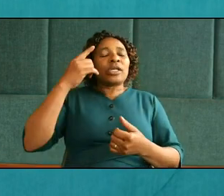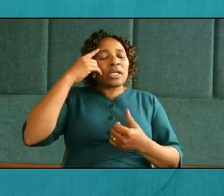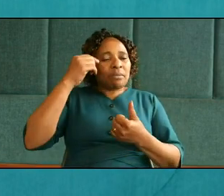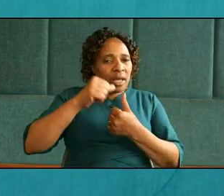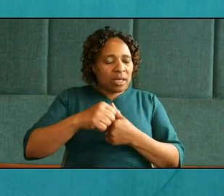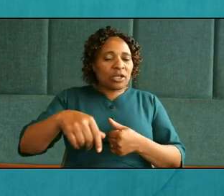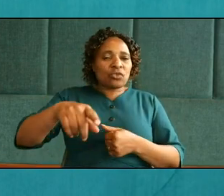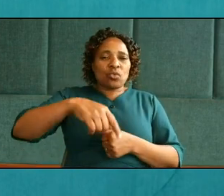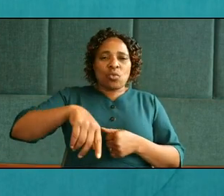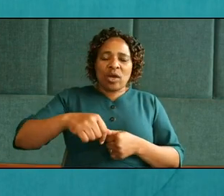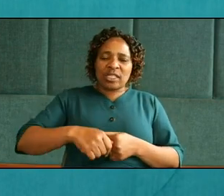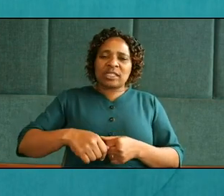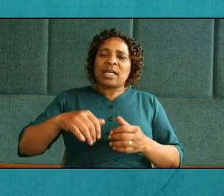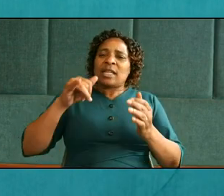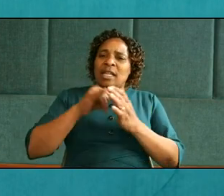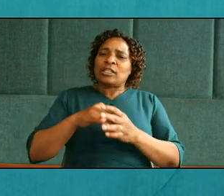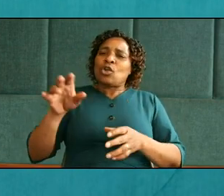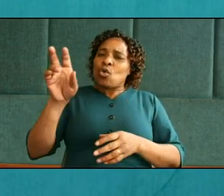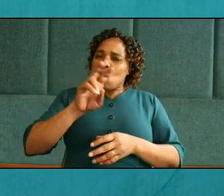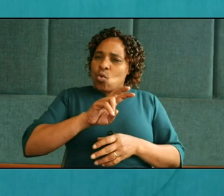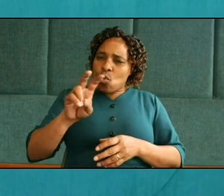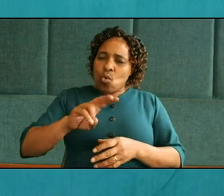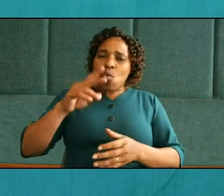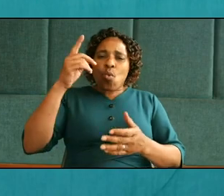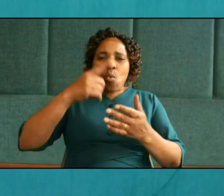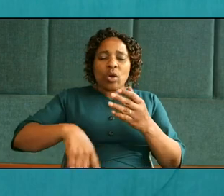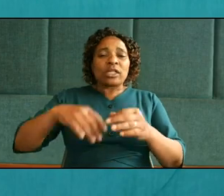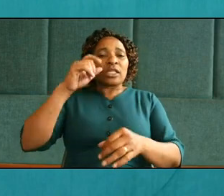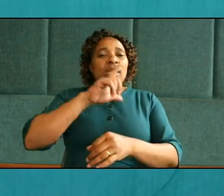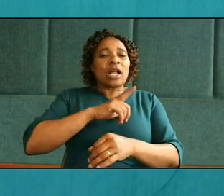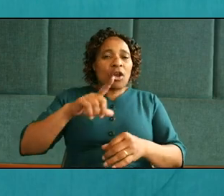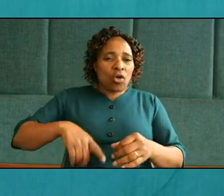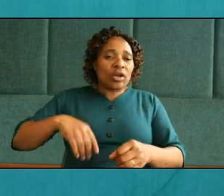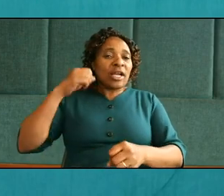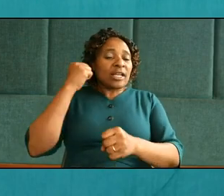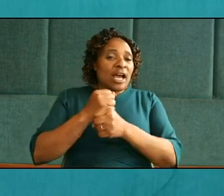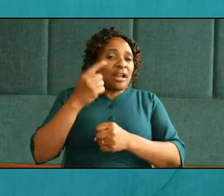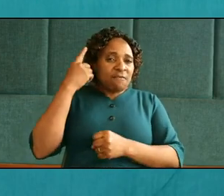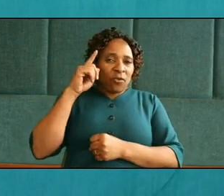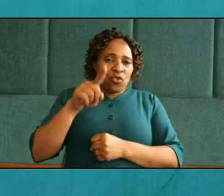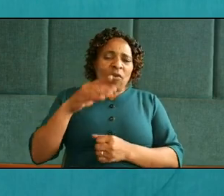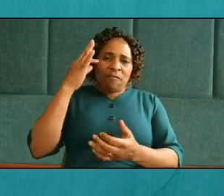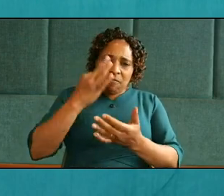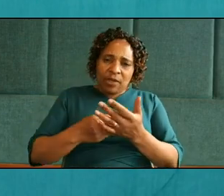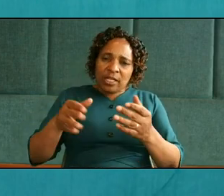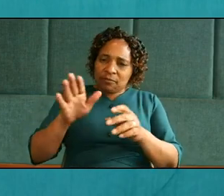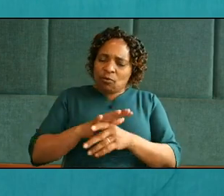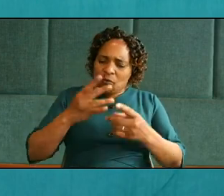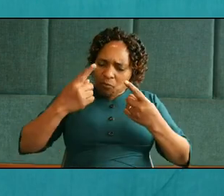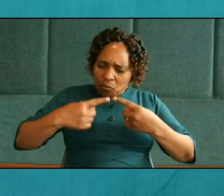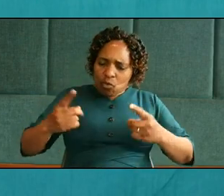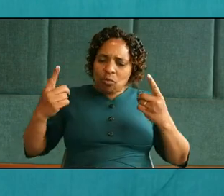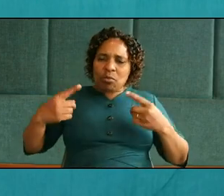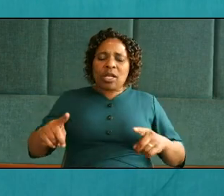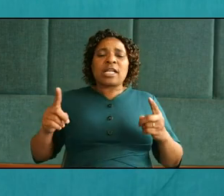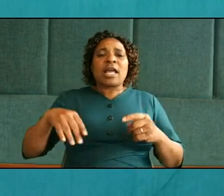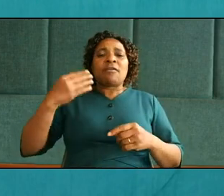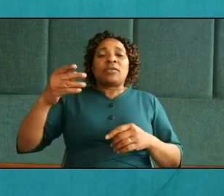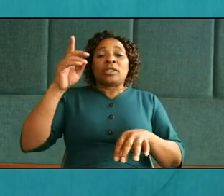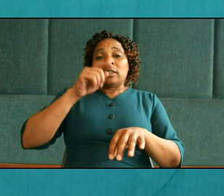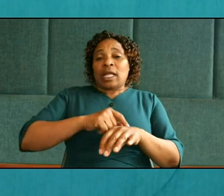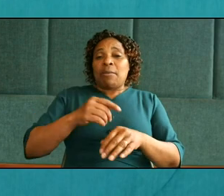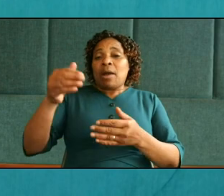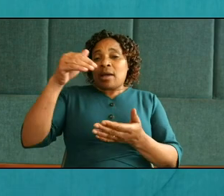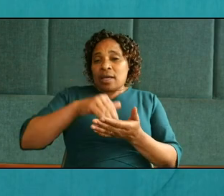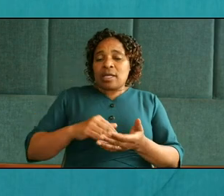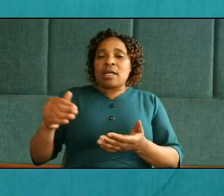to us that look at what the Lord has done for you. He has been faithful and he has proven himself faithful time and time again,